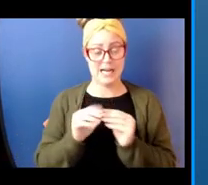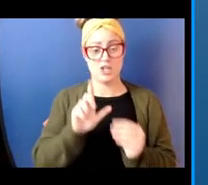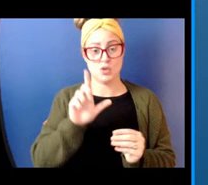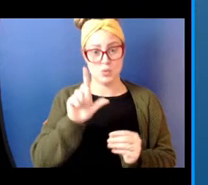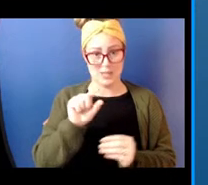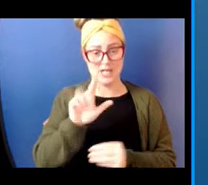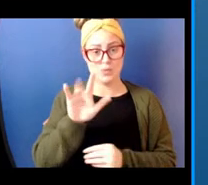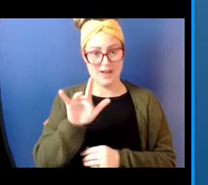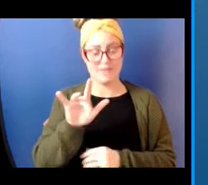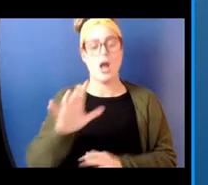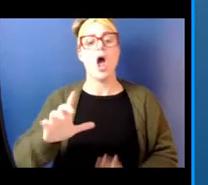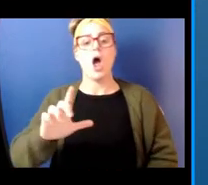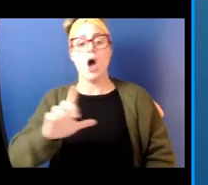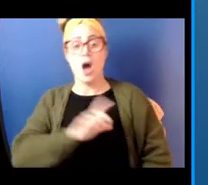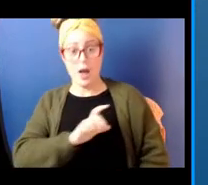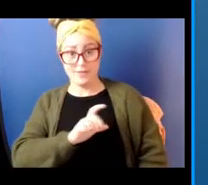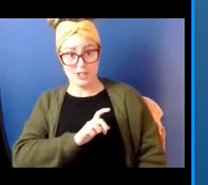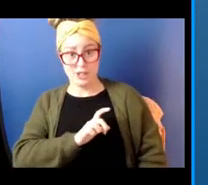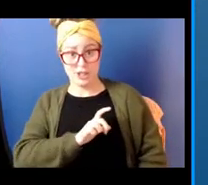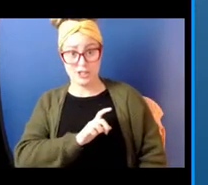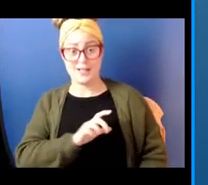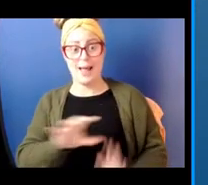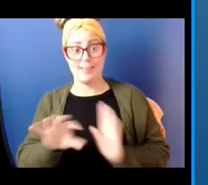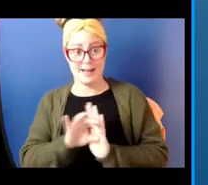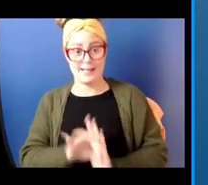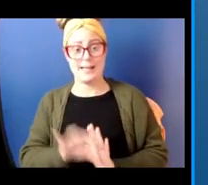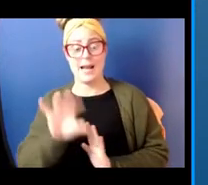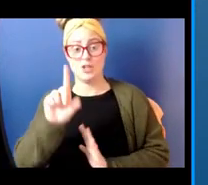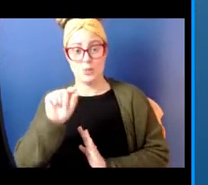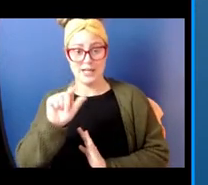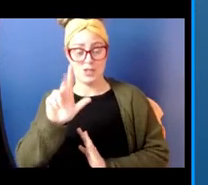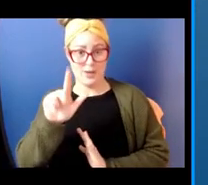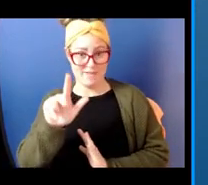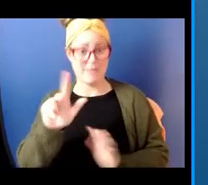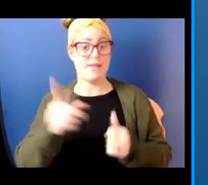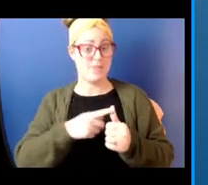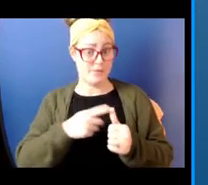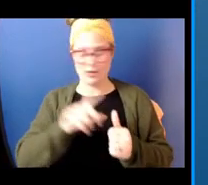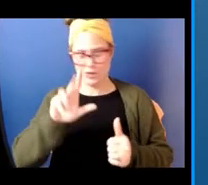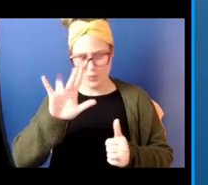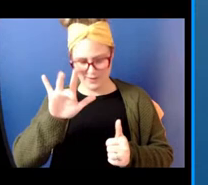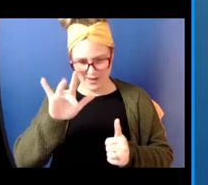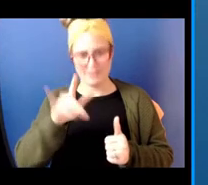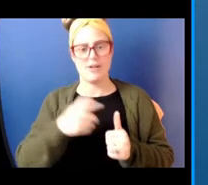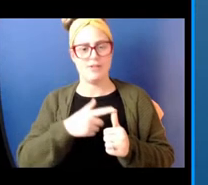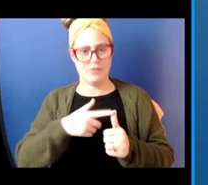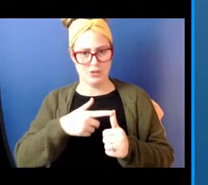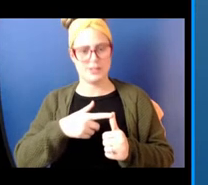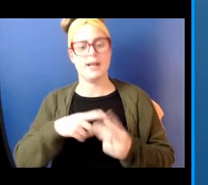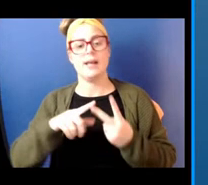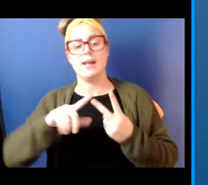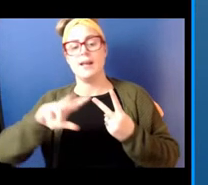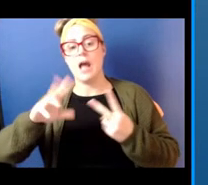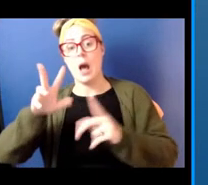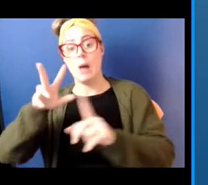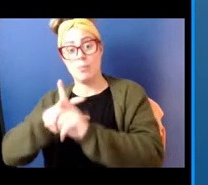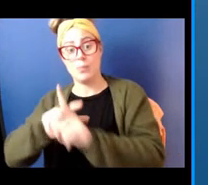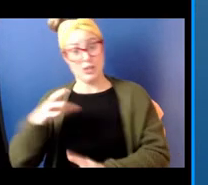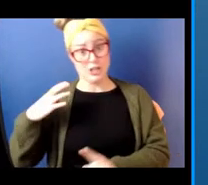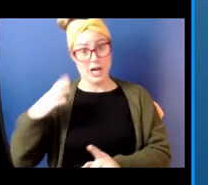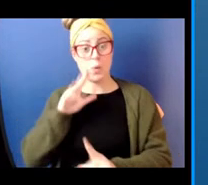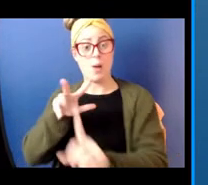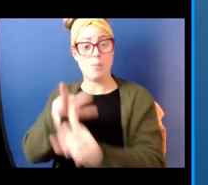meeting 25. the chair appoints his committee members at the second meeting of 2025. so I'm going to